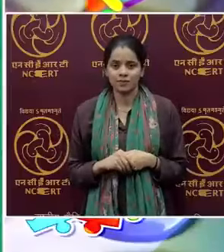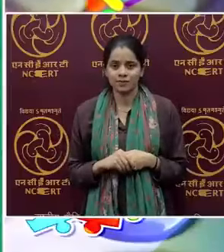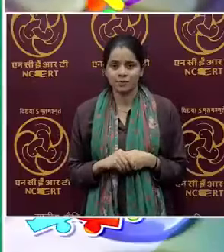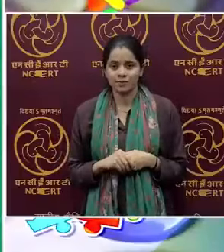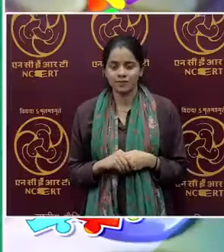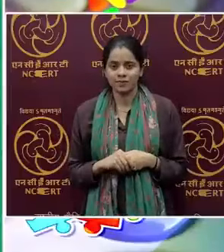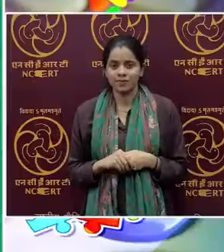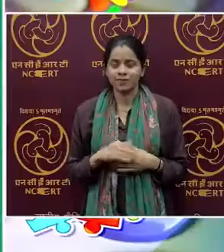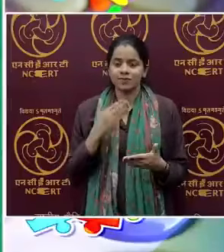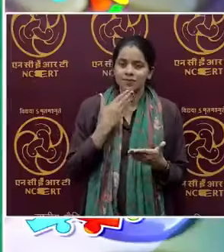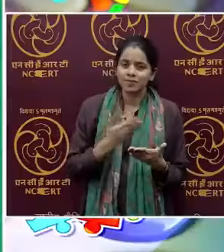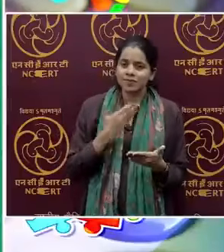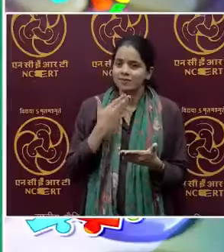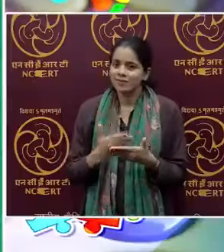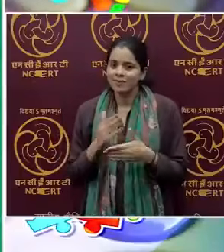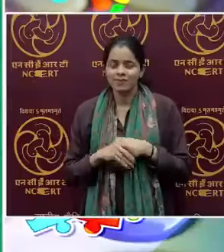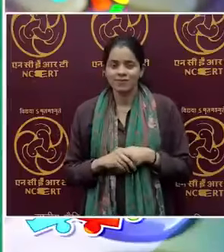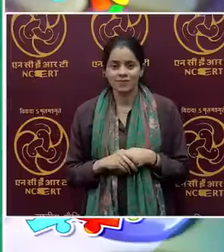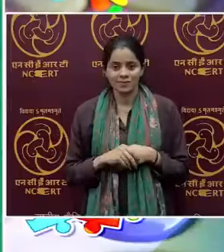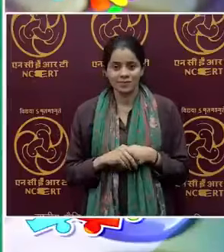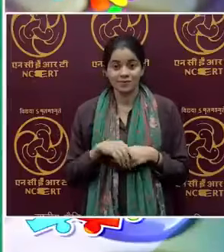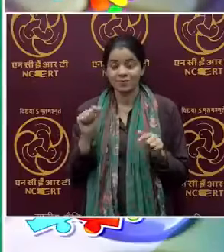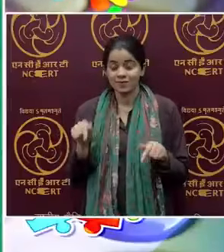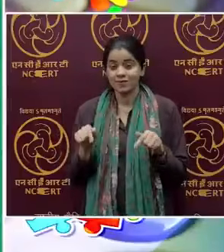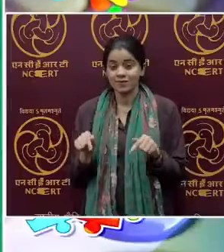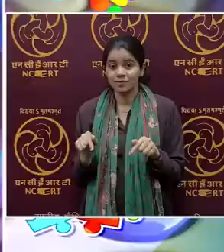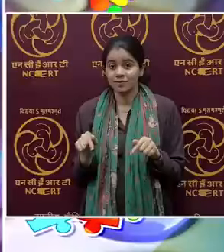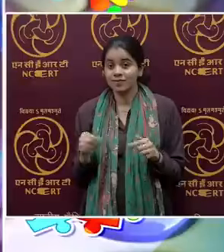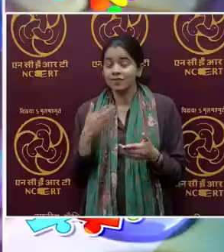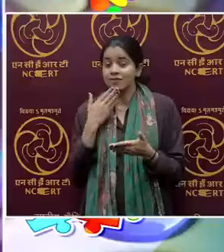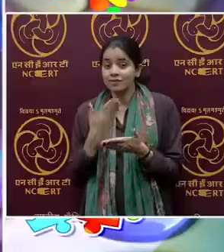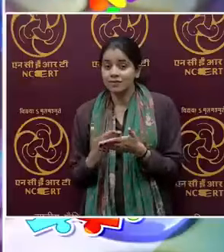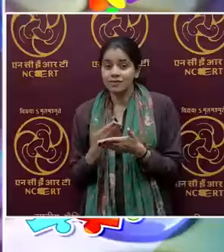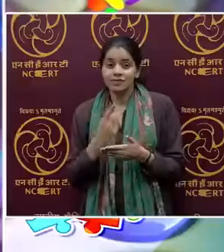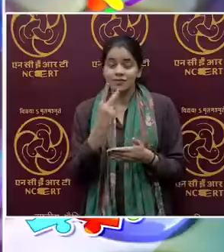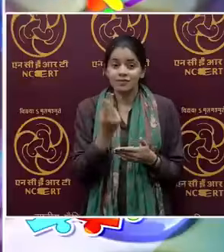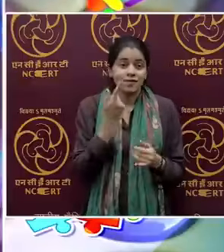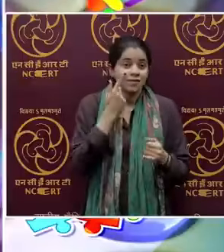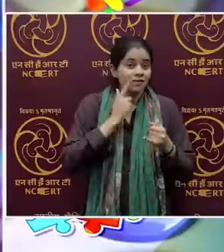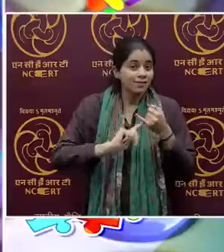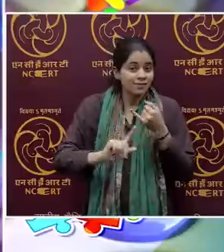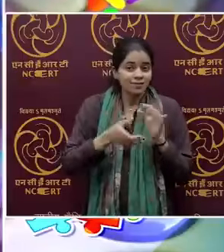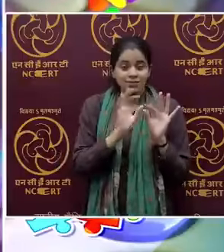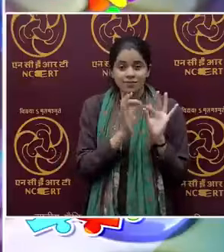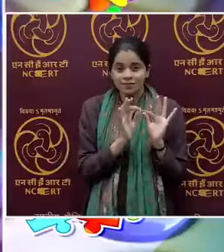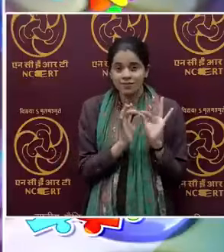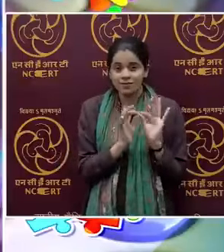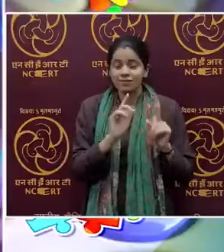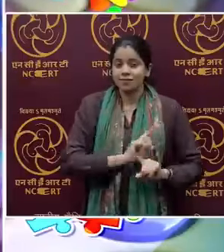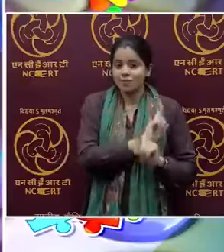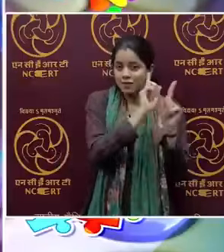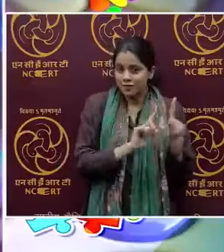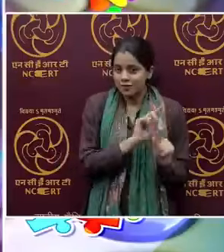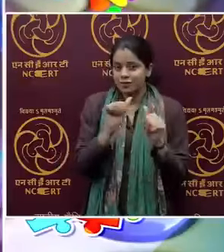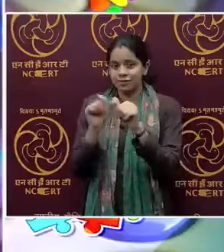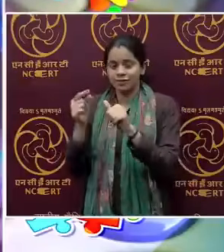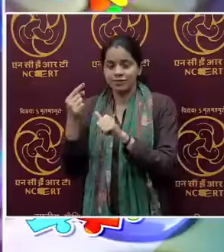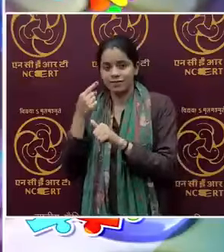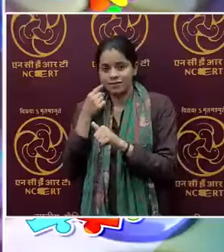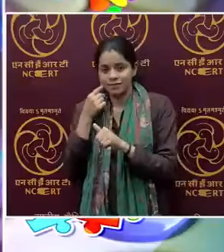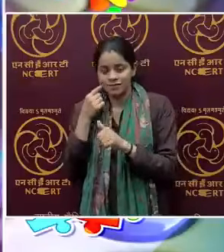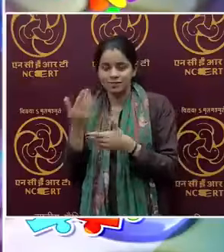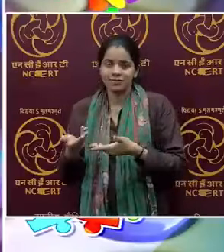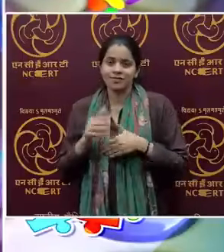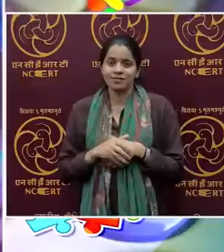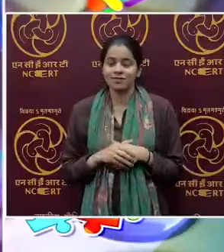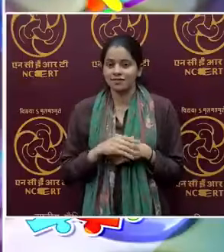Thank you. Thank you so much. I would also like to thank both our ISL interpreters Mr. Dev Malik and of course